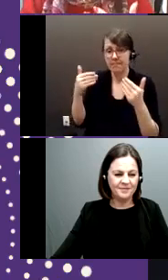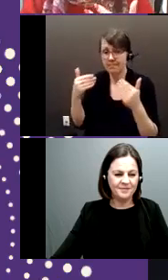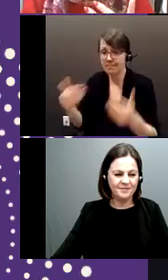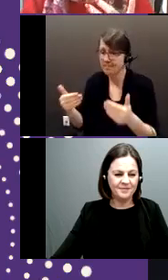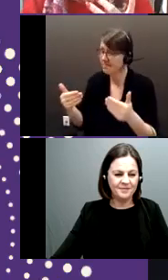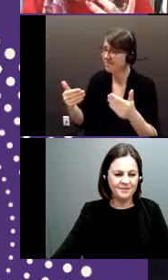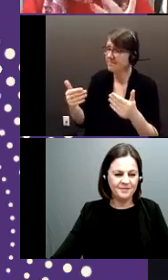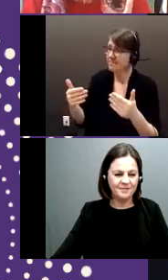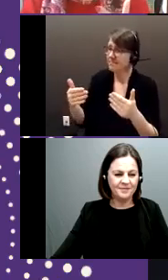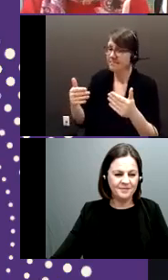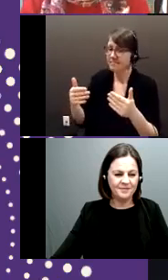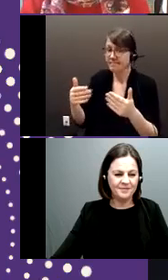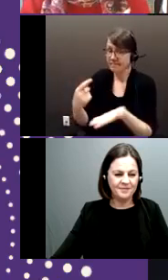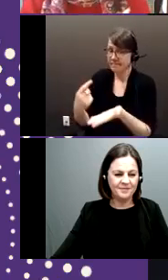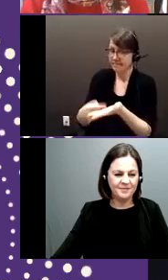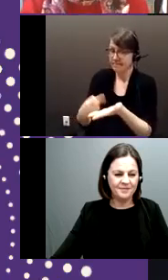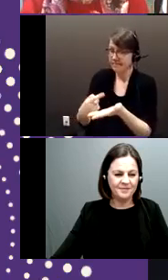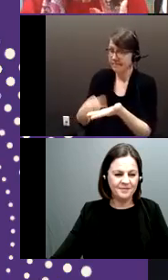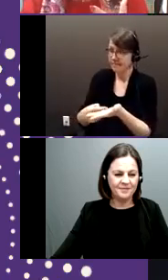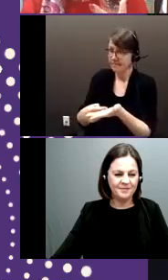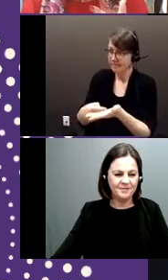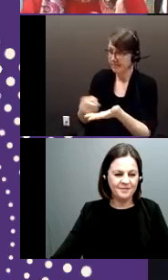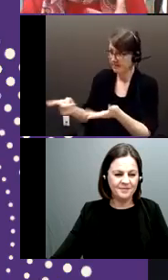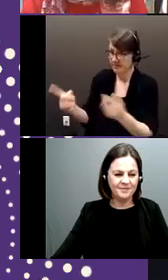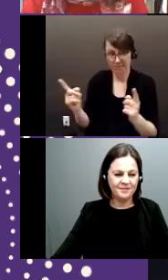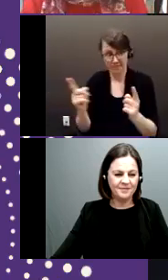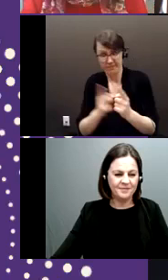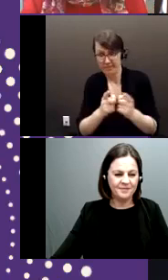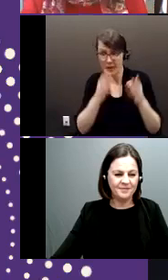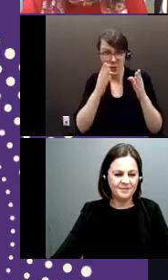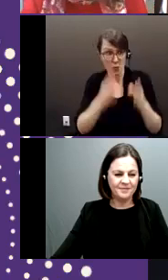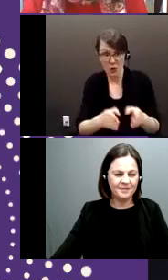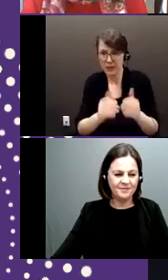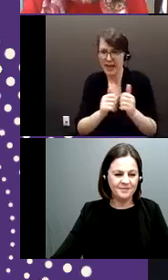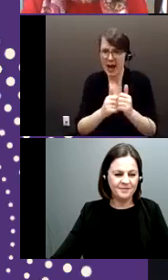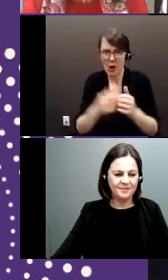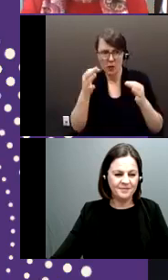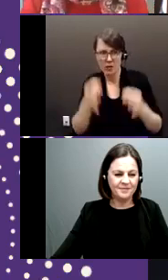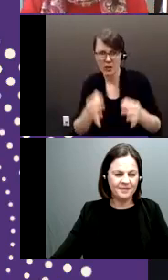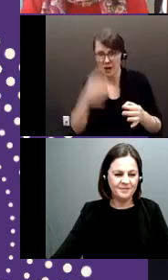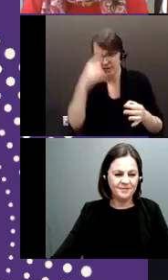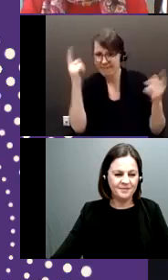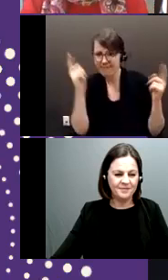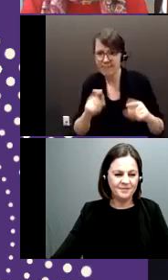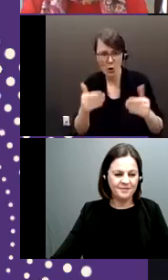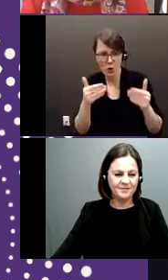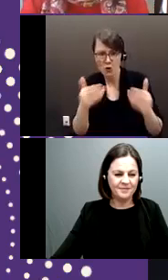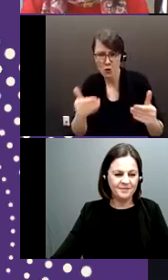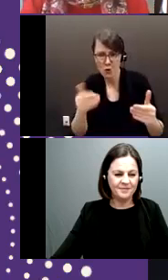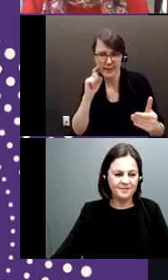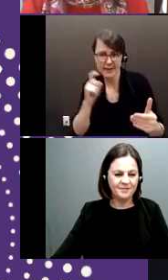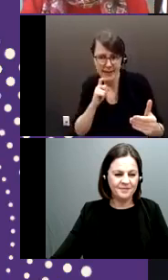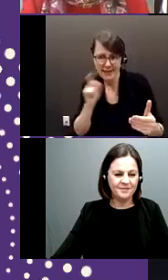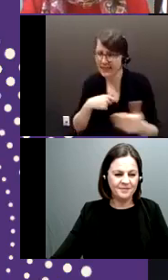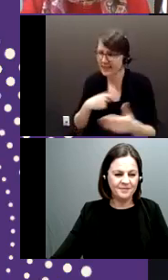consent and boundaries and rape culture and protection and